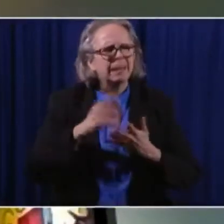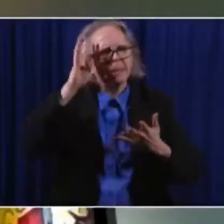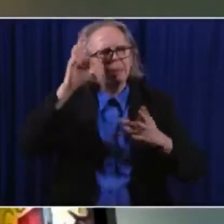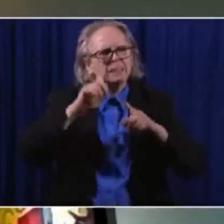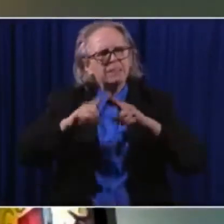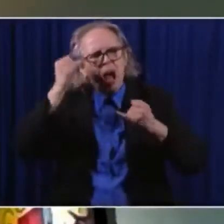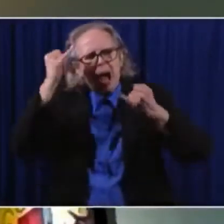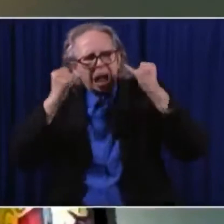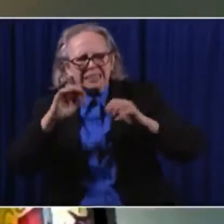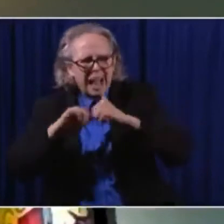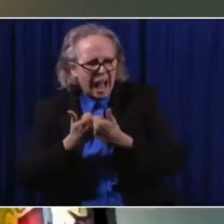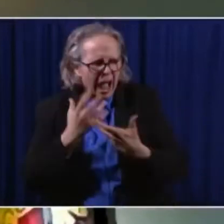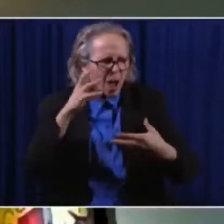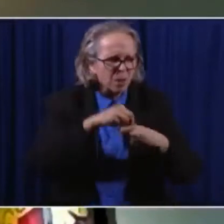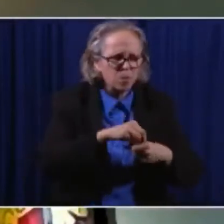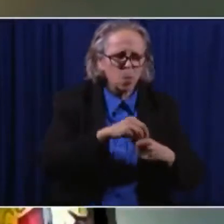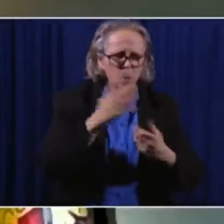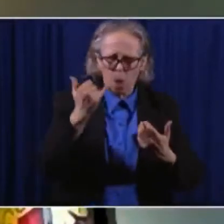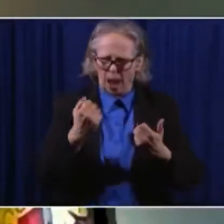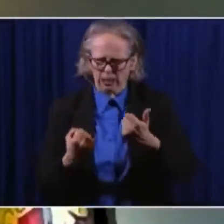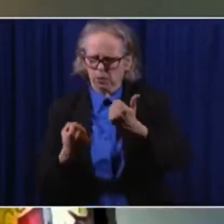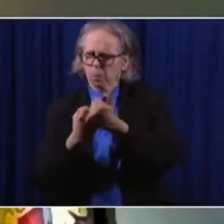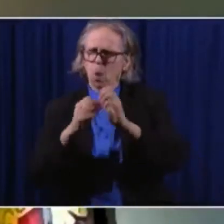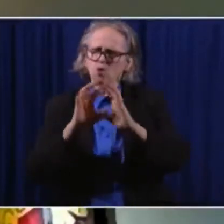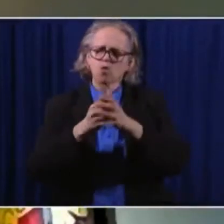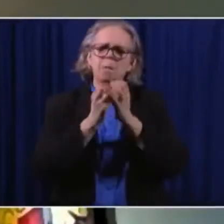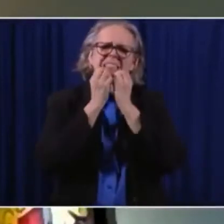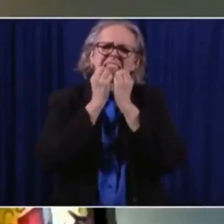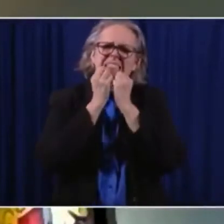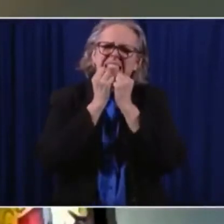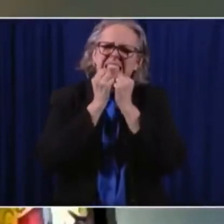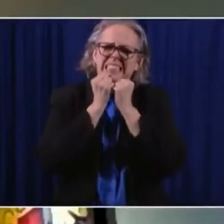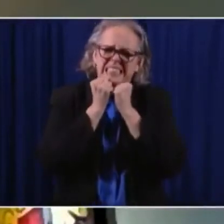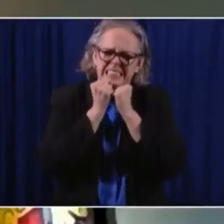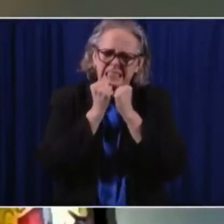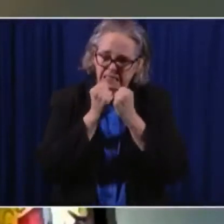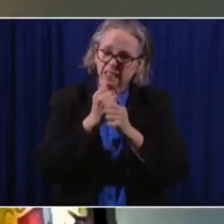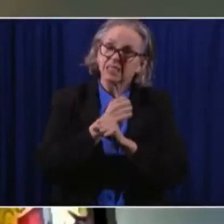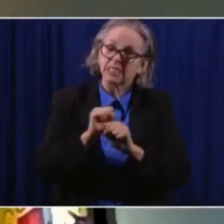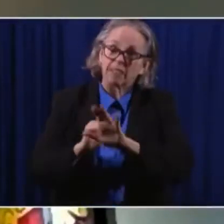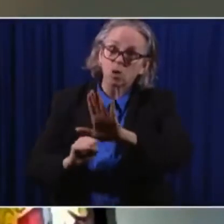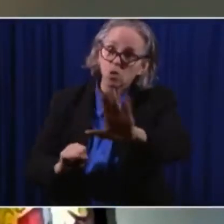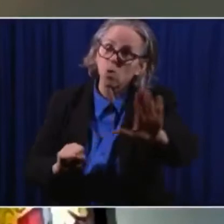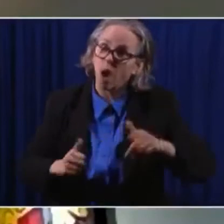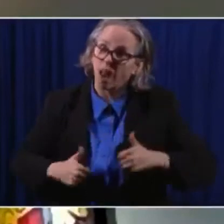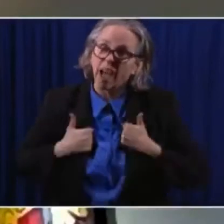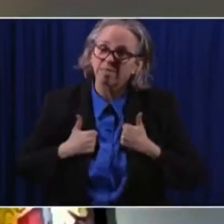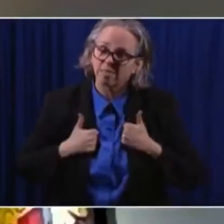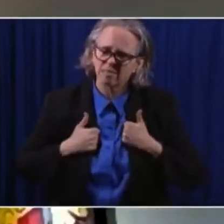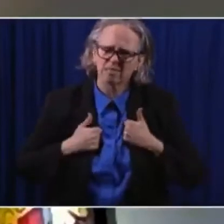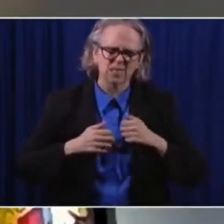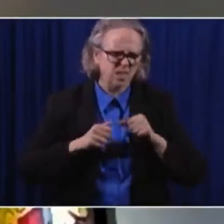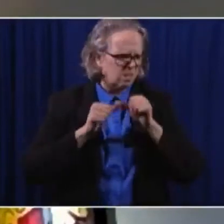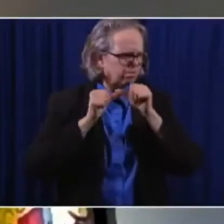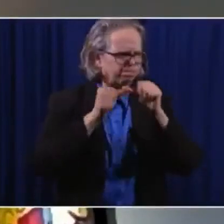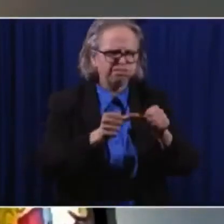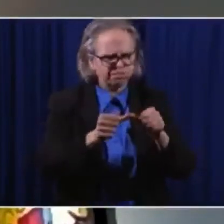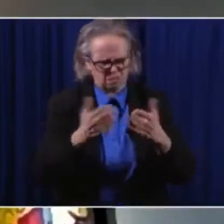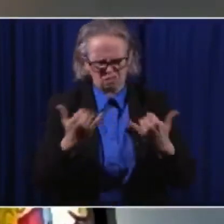meetings are life-saving, so stay connected to your peers. They'll help you when times get tough.